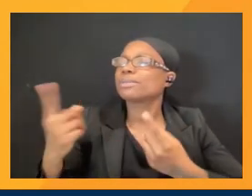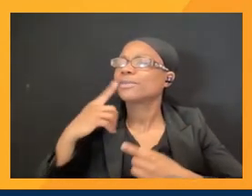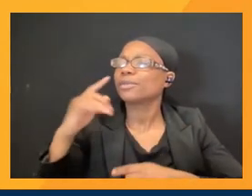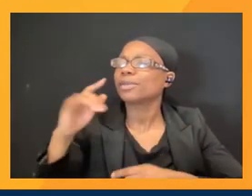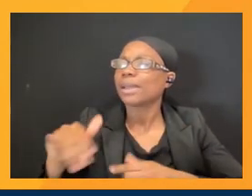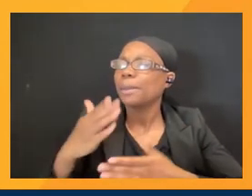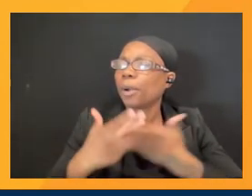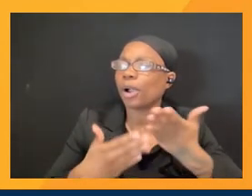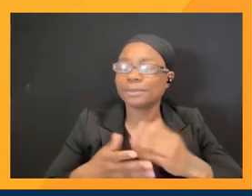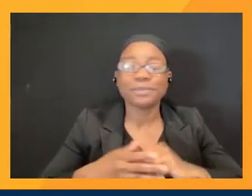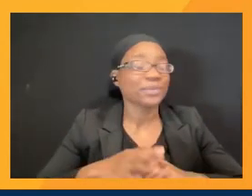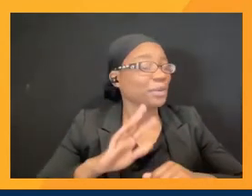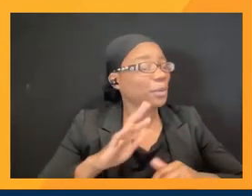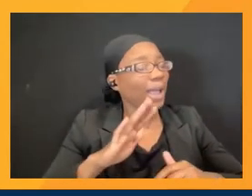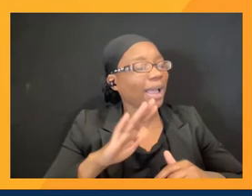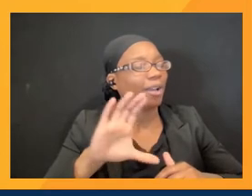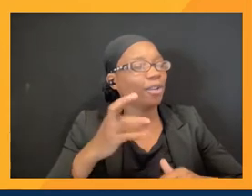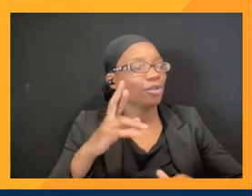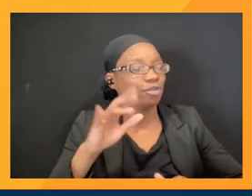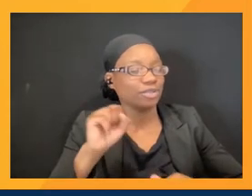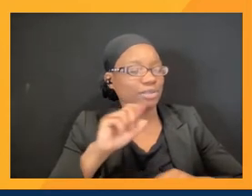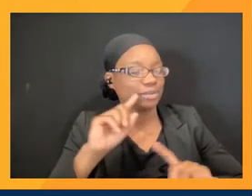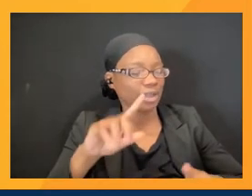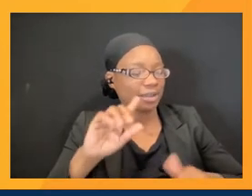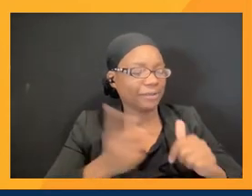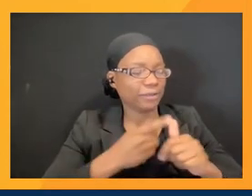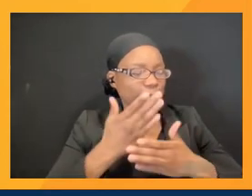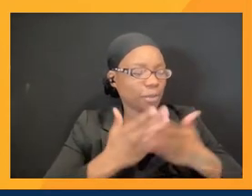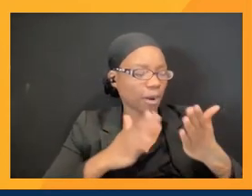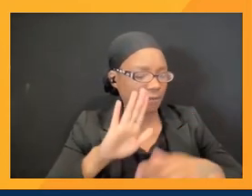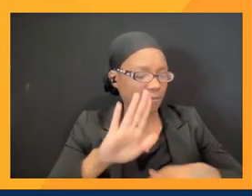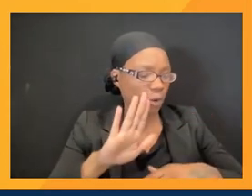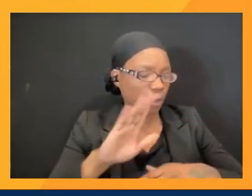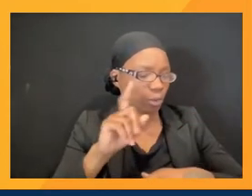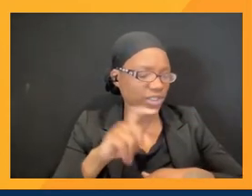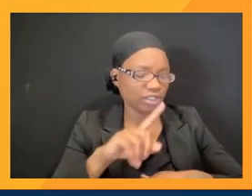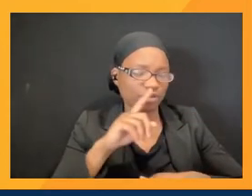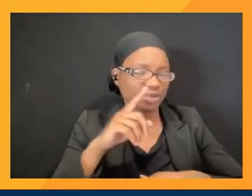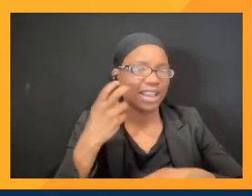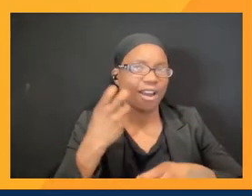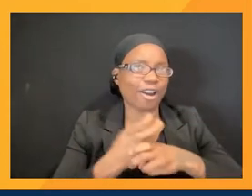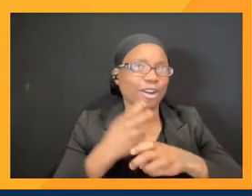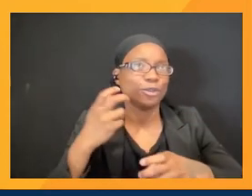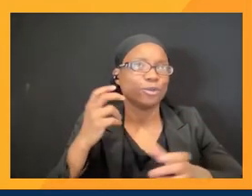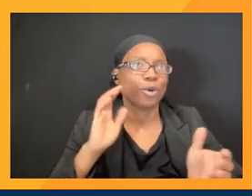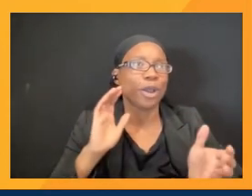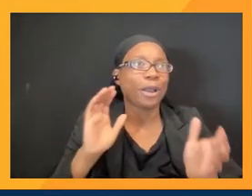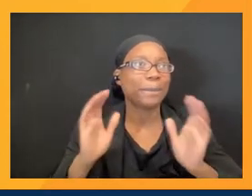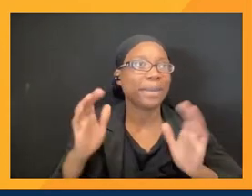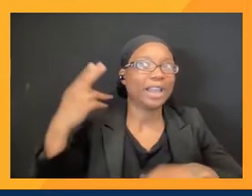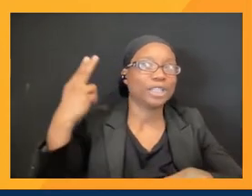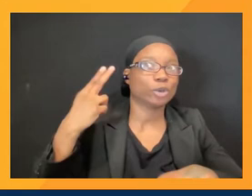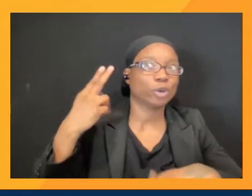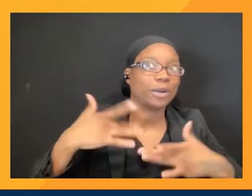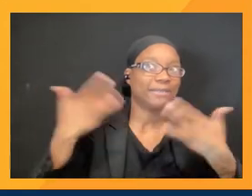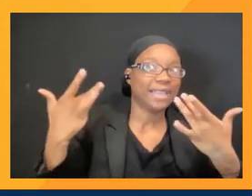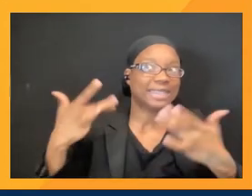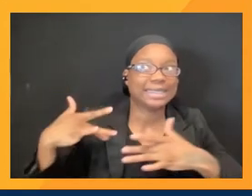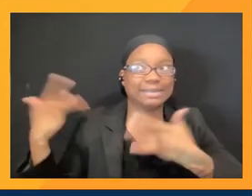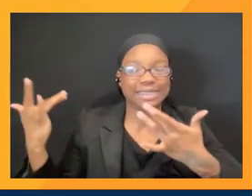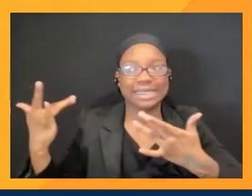to house Afghan refugees, right? The disaster response where people can open their homes for free, and we work with Red Cross